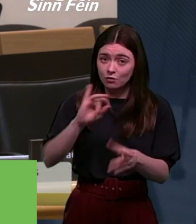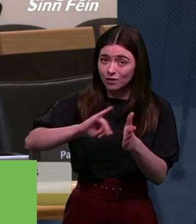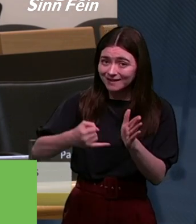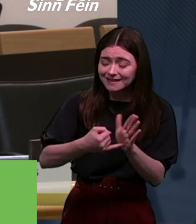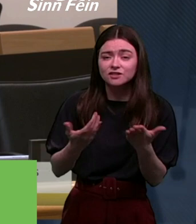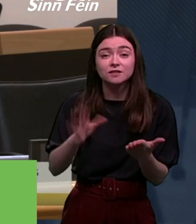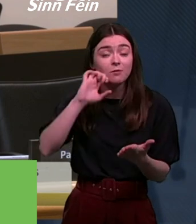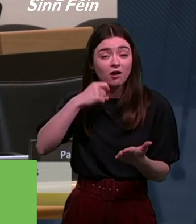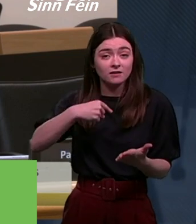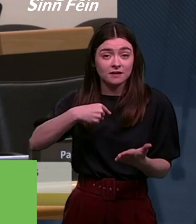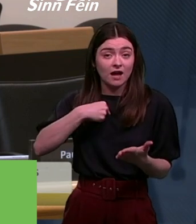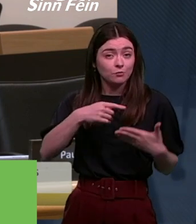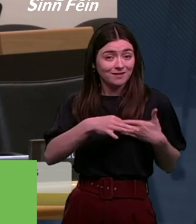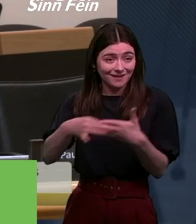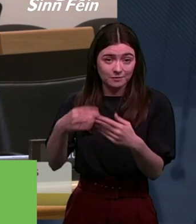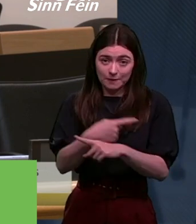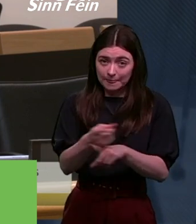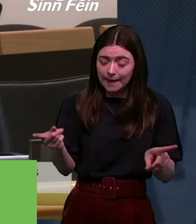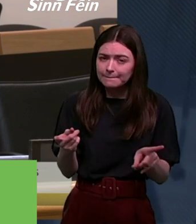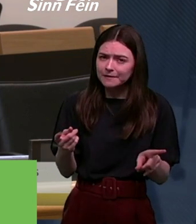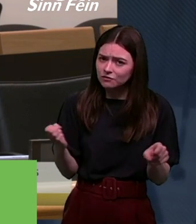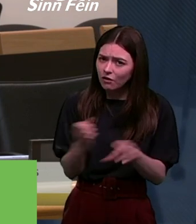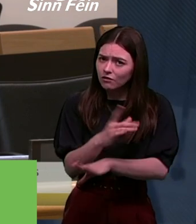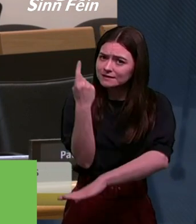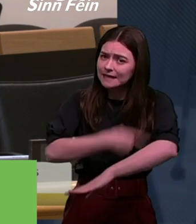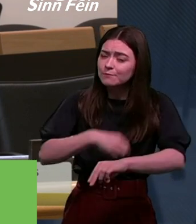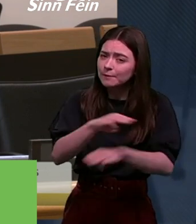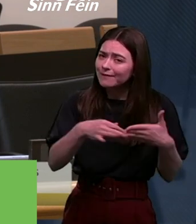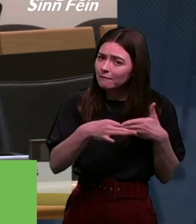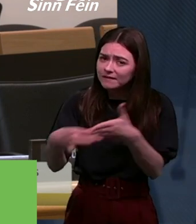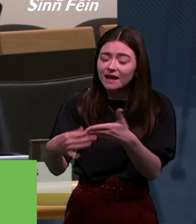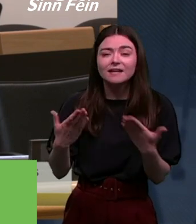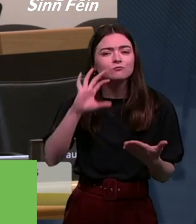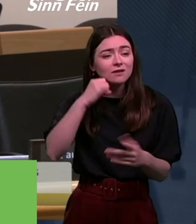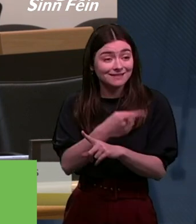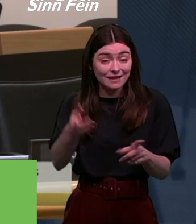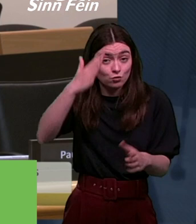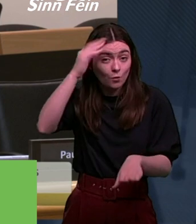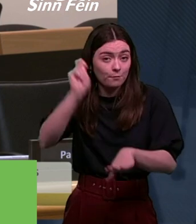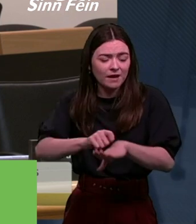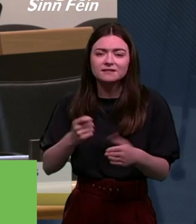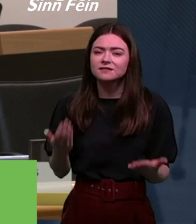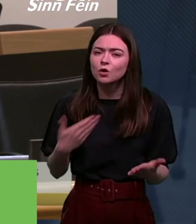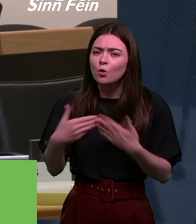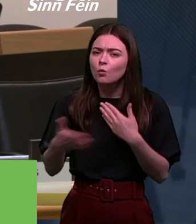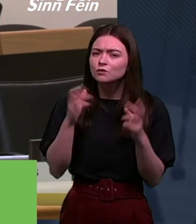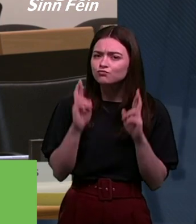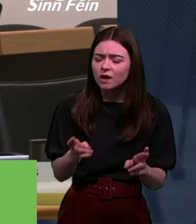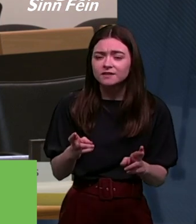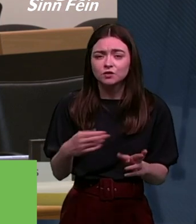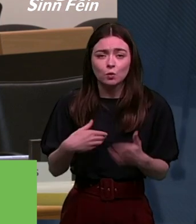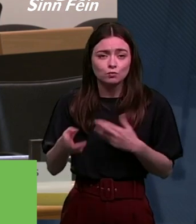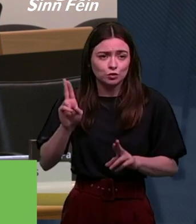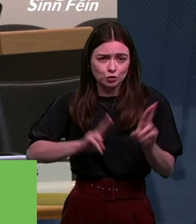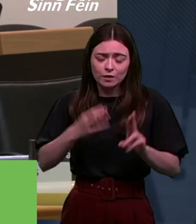because I certainly will be guided by them, as I will be by all disabled people, because I think they know best what is right and should